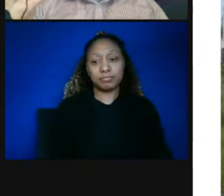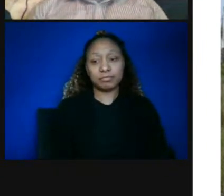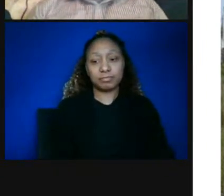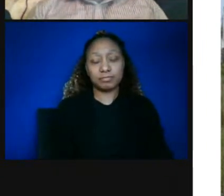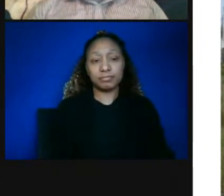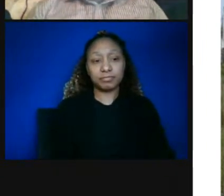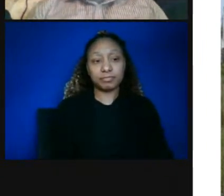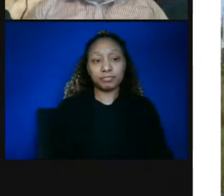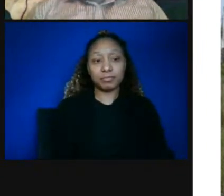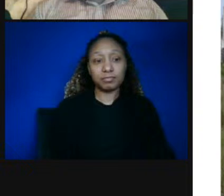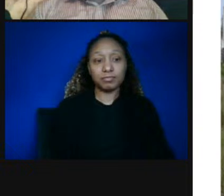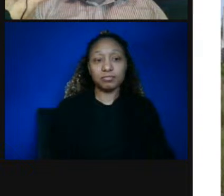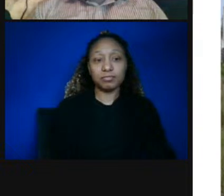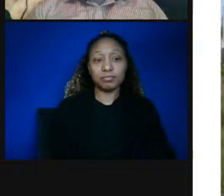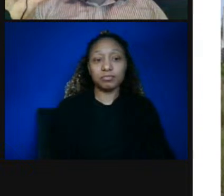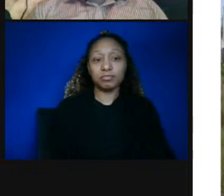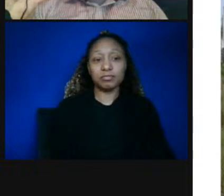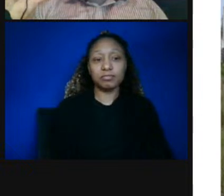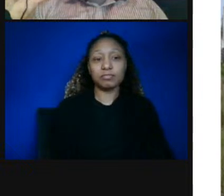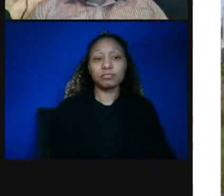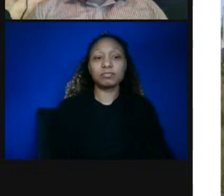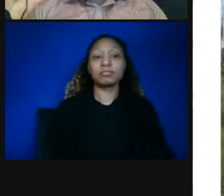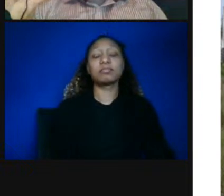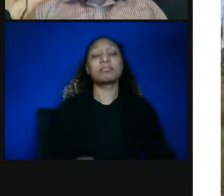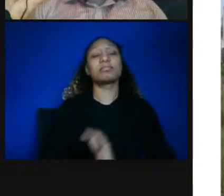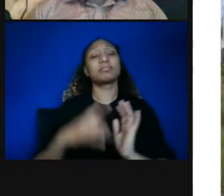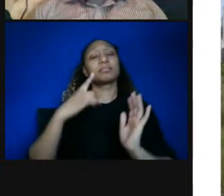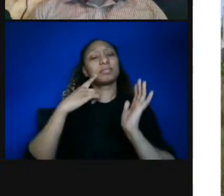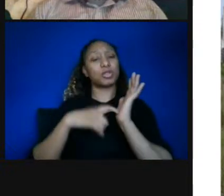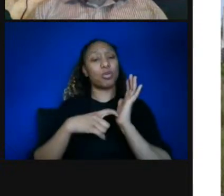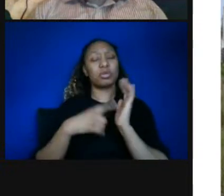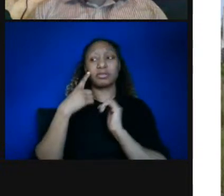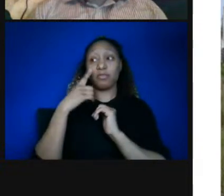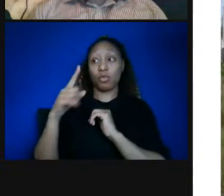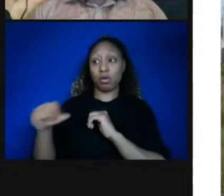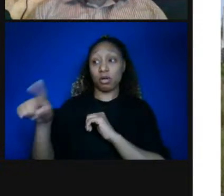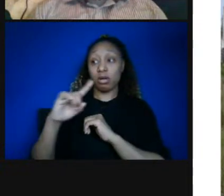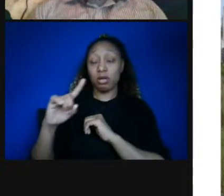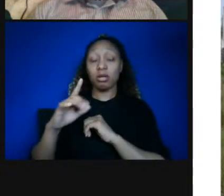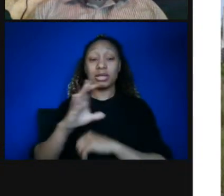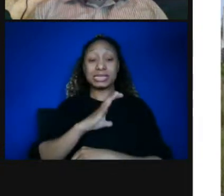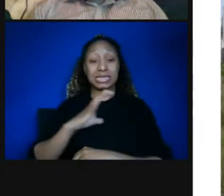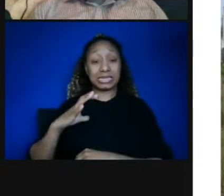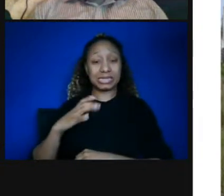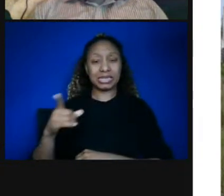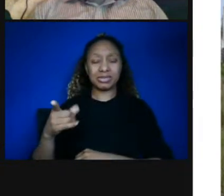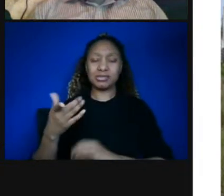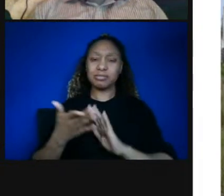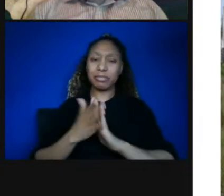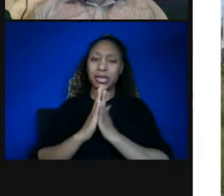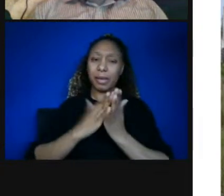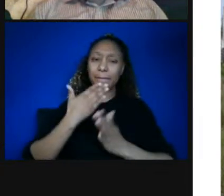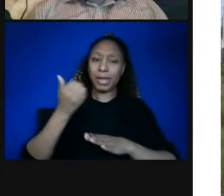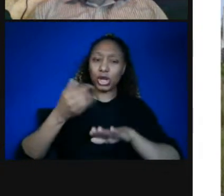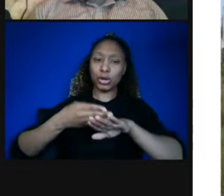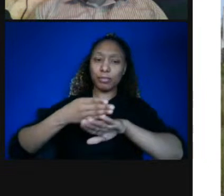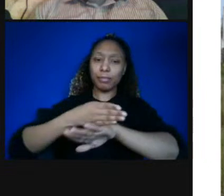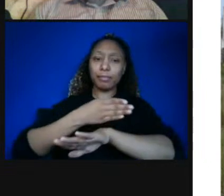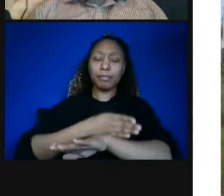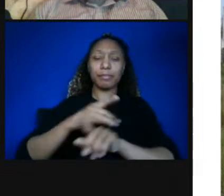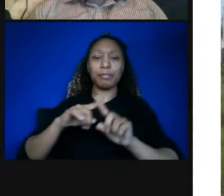Though there was a collective sense that things had gotten better for tribal citizens since they were young, and that there were